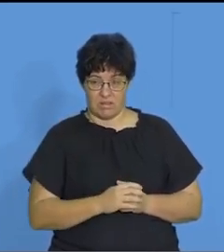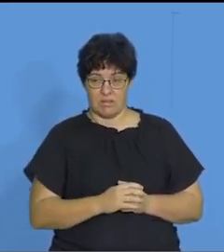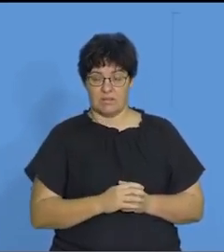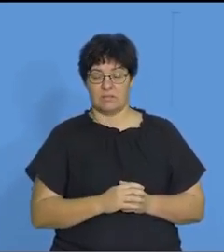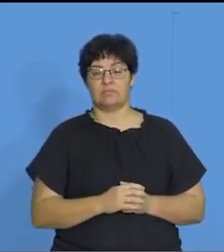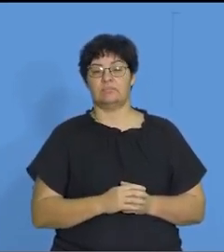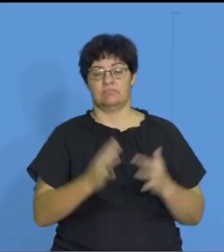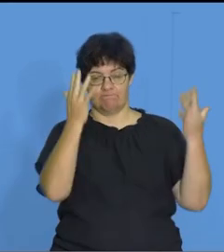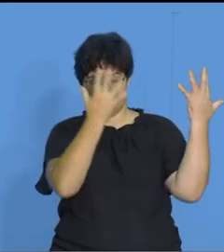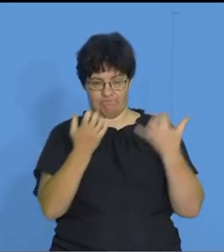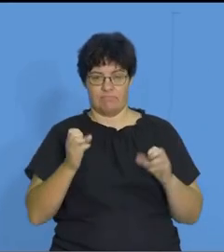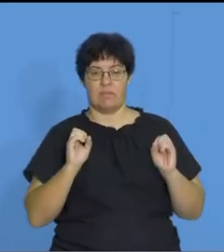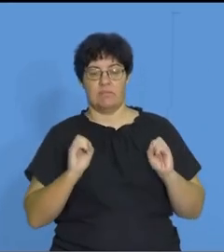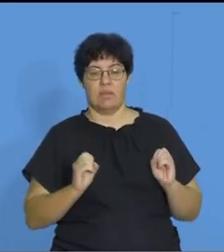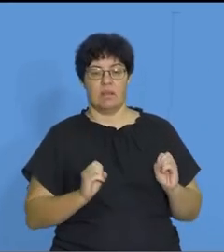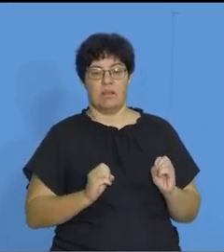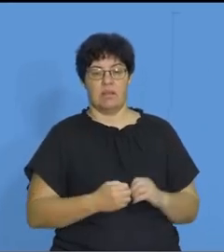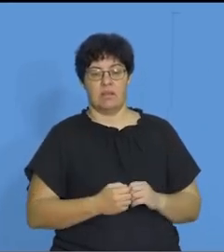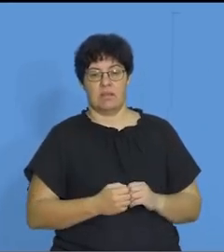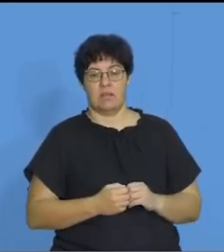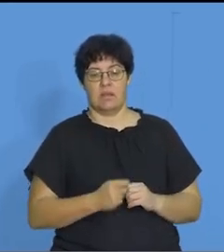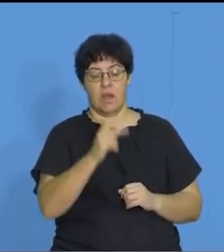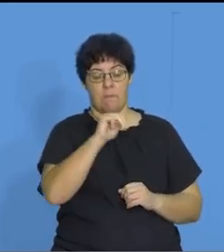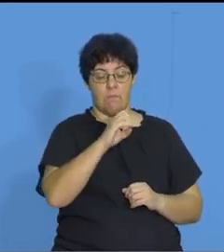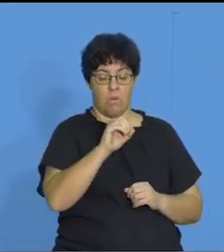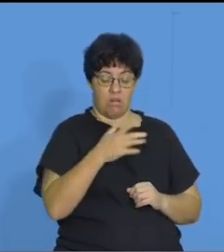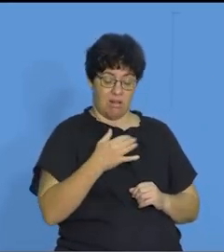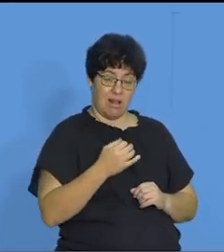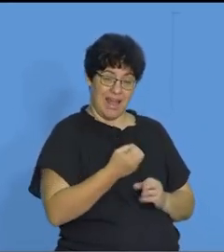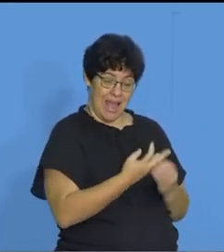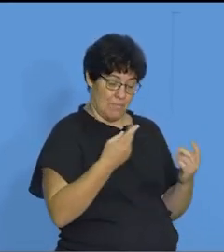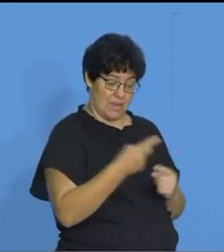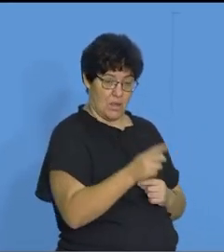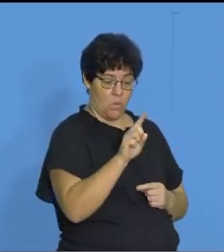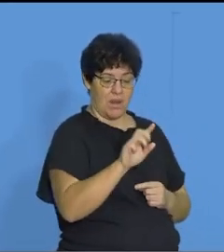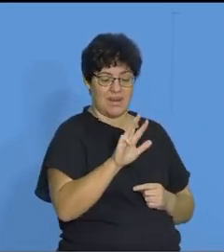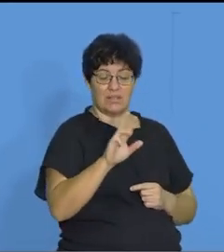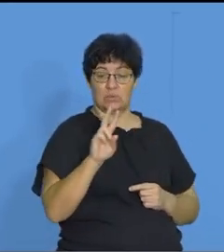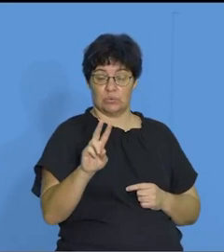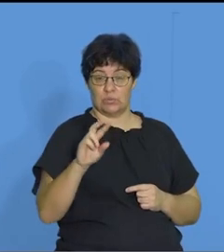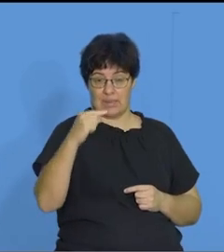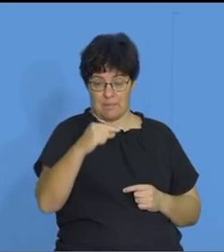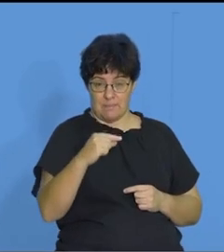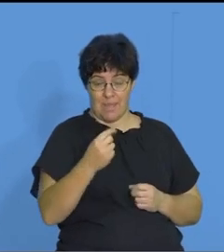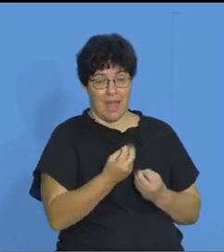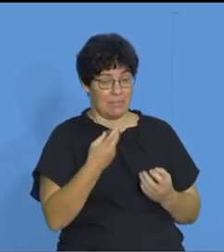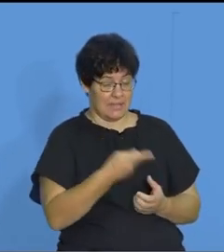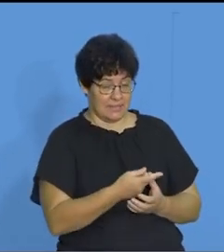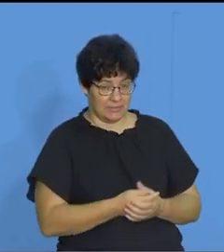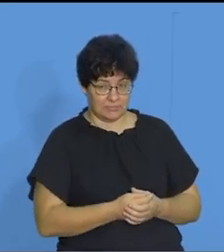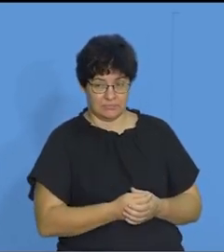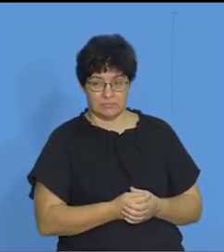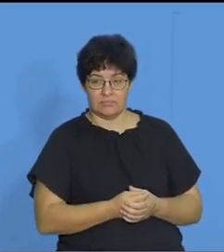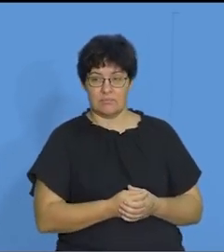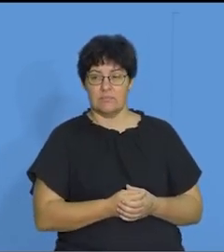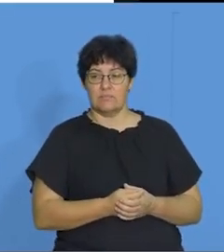it will give us the exact, you know, moles present in that 192 gram sample of sulfur trioxide.